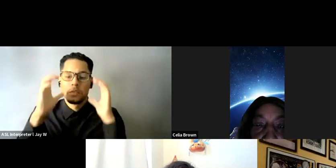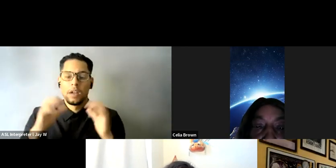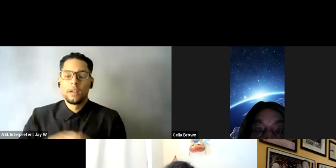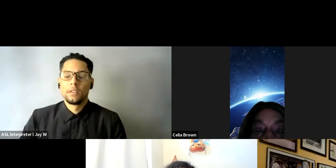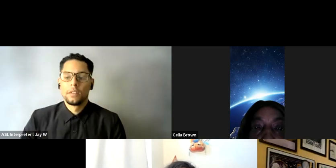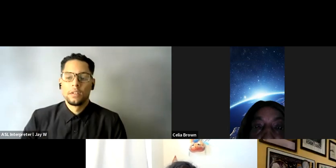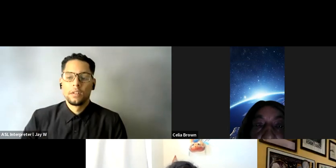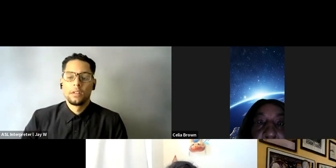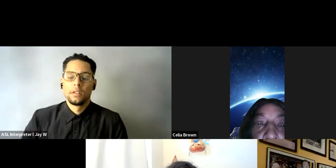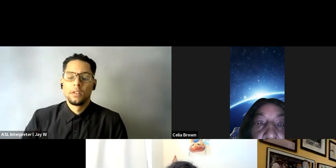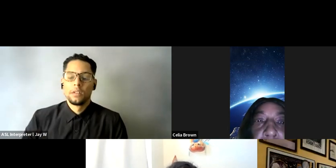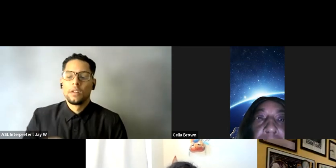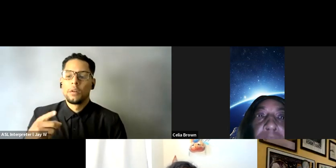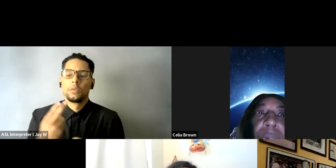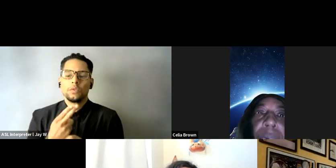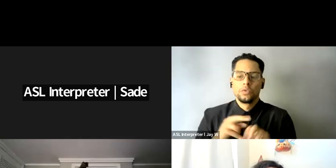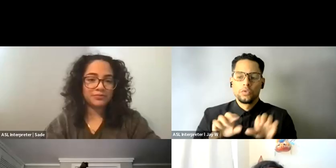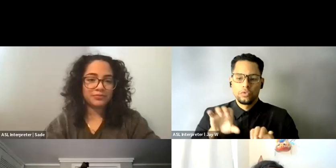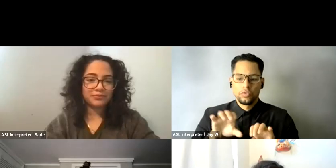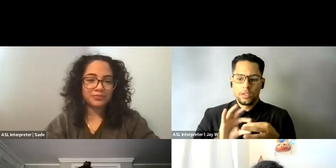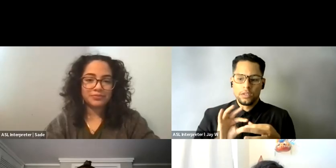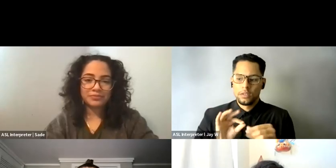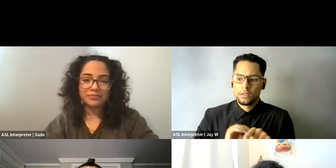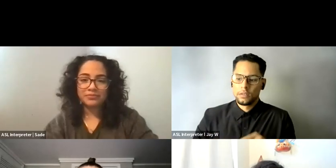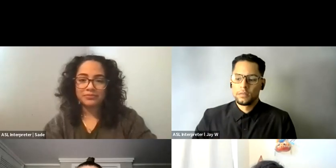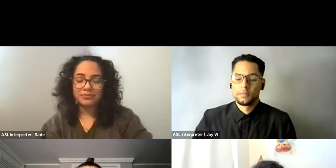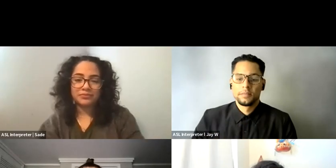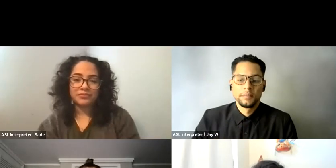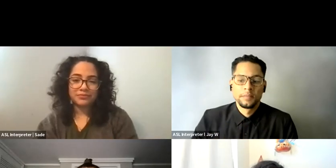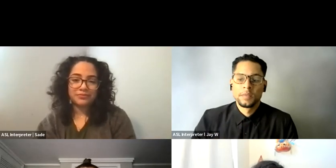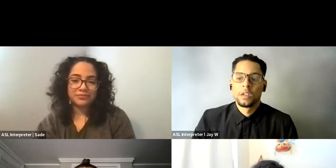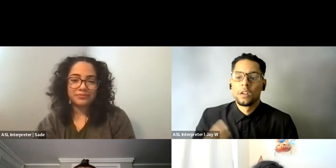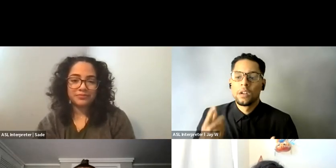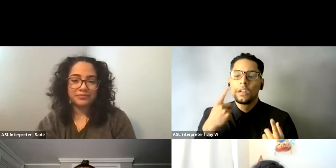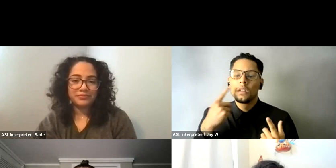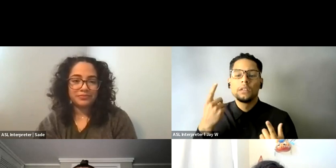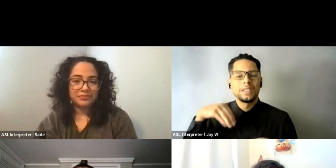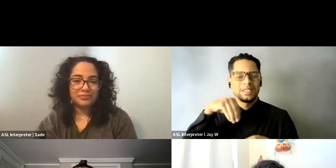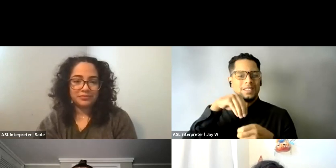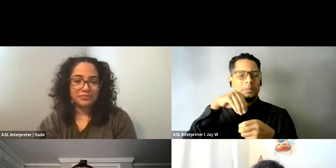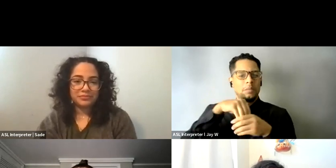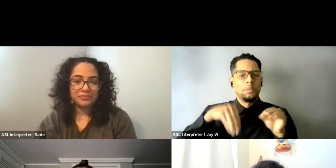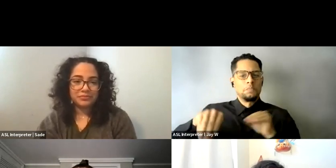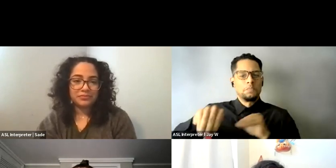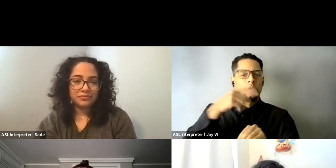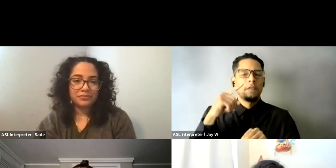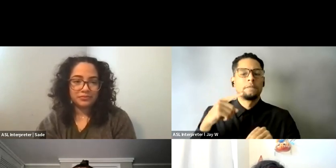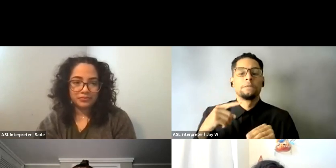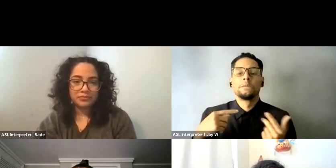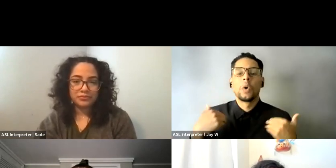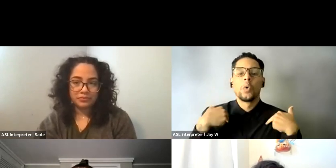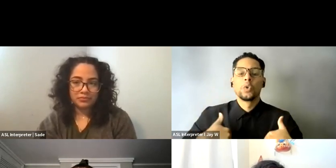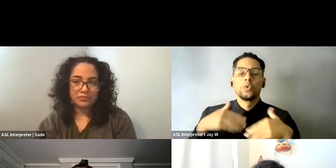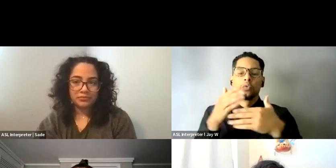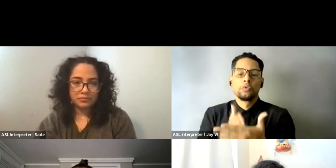it in chat. Okay. In the movement for human rights, I'm currently the president